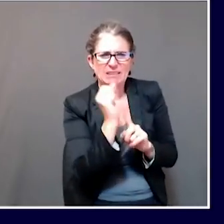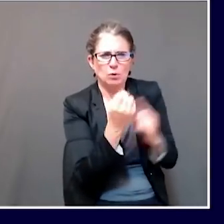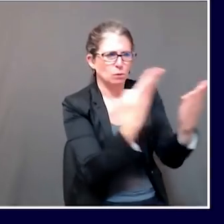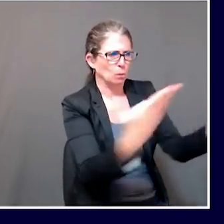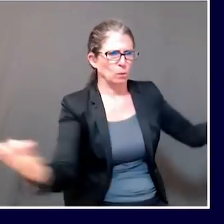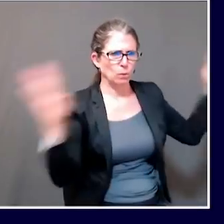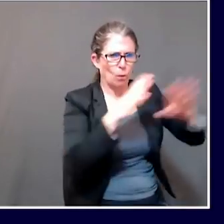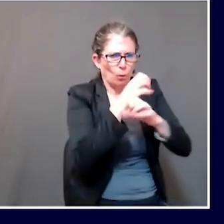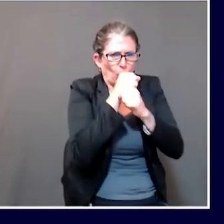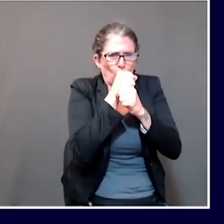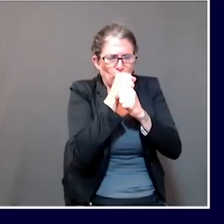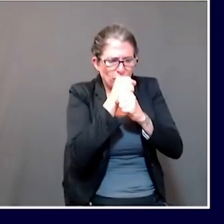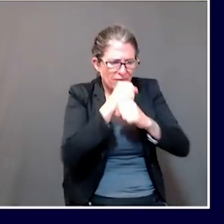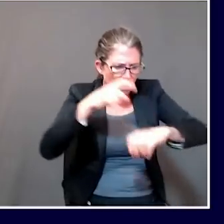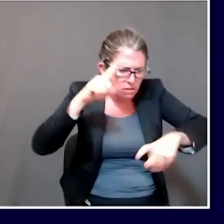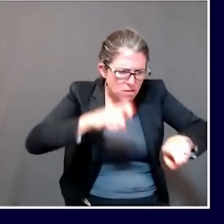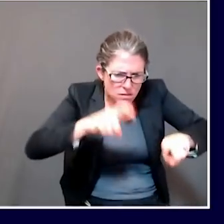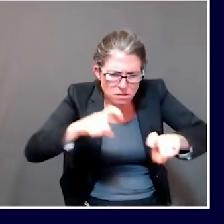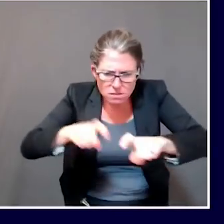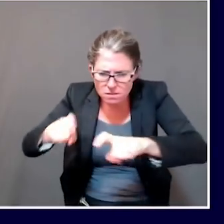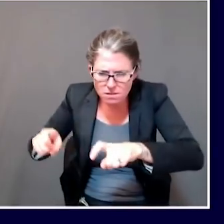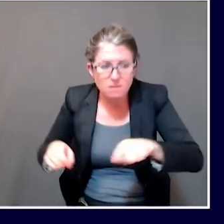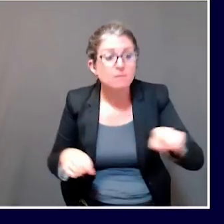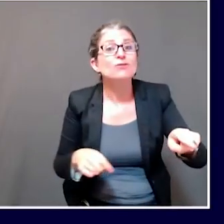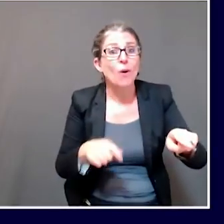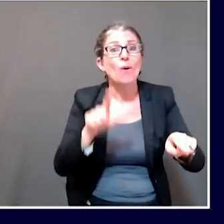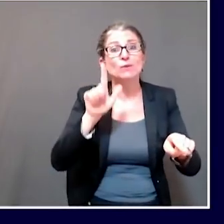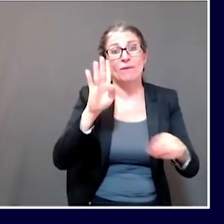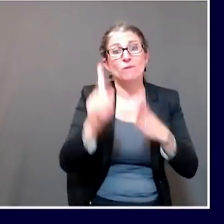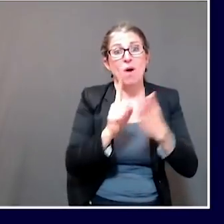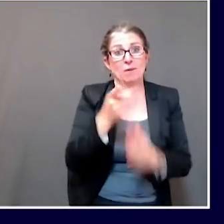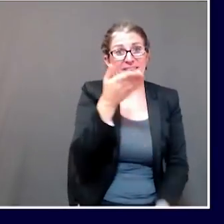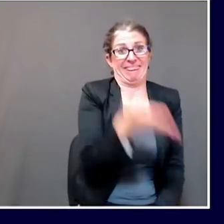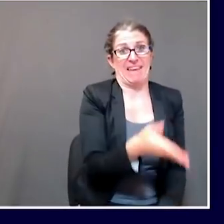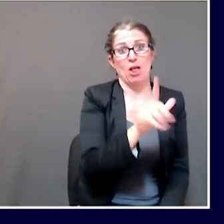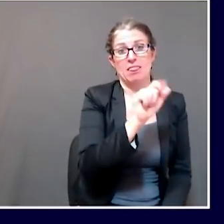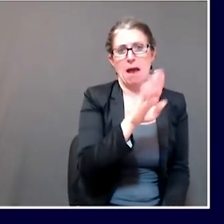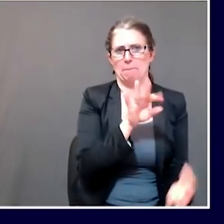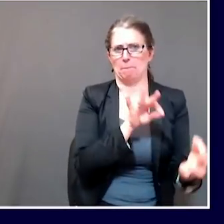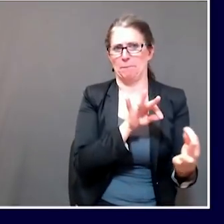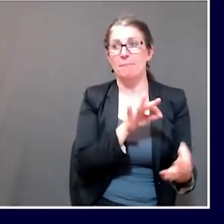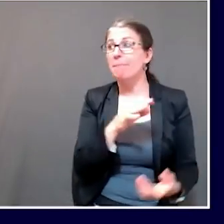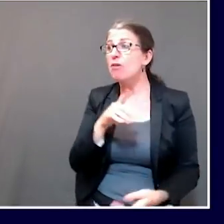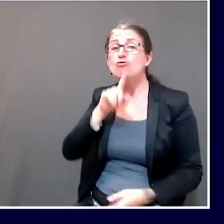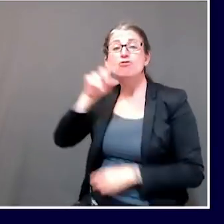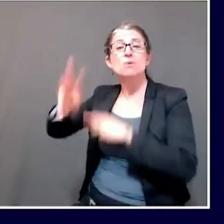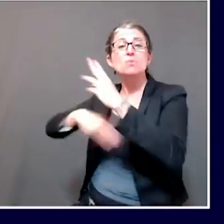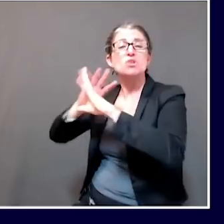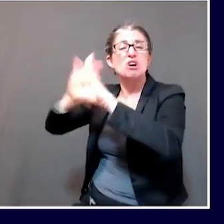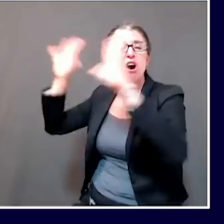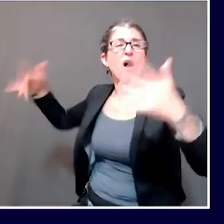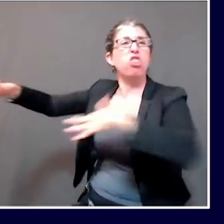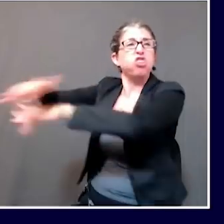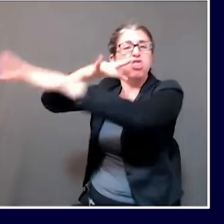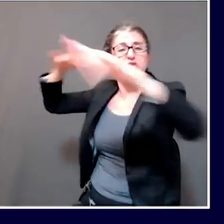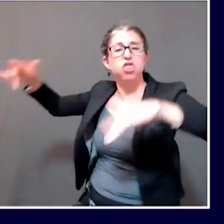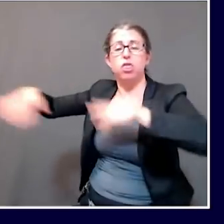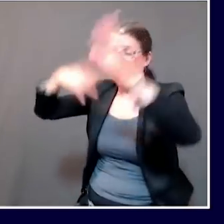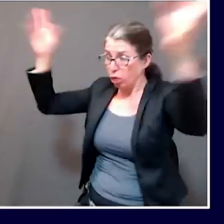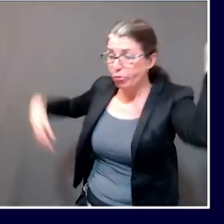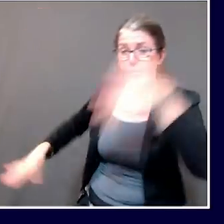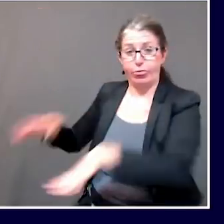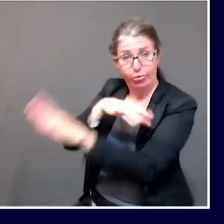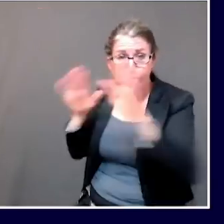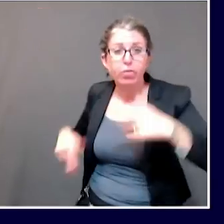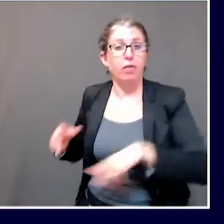have demonstrated that the virus can persist on surfaces in those perfect laboratory conditions, we have no way of